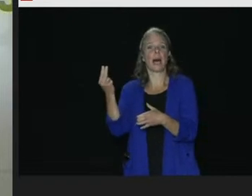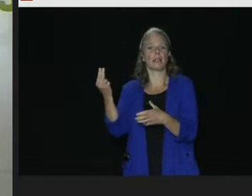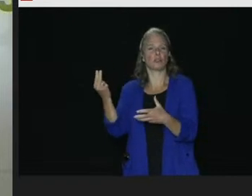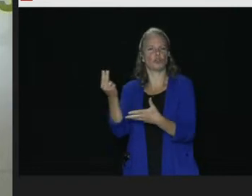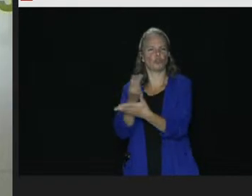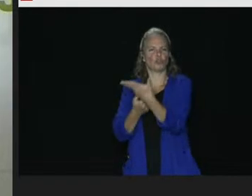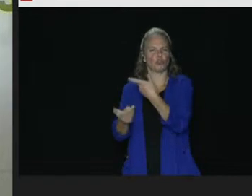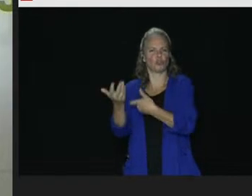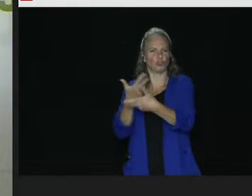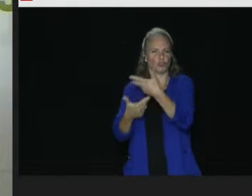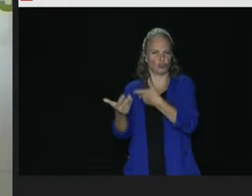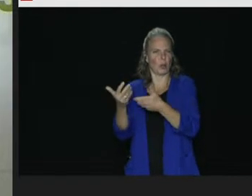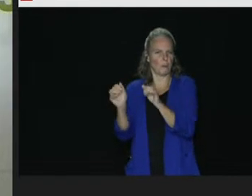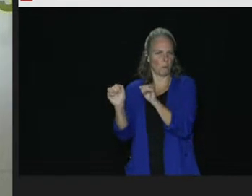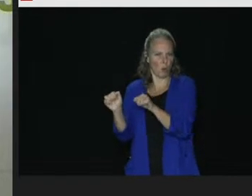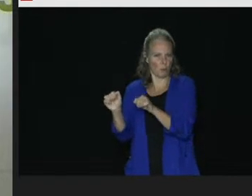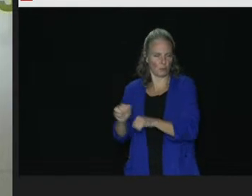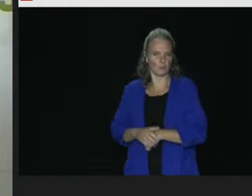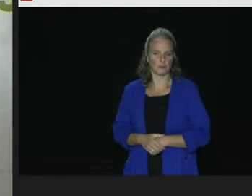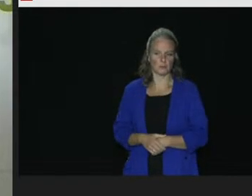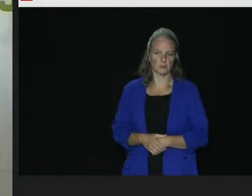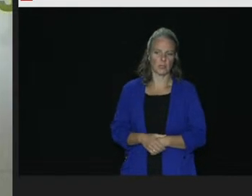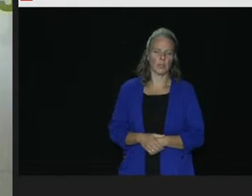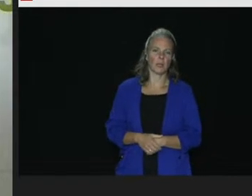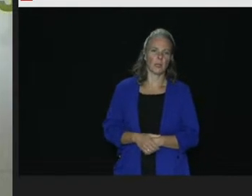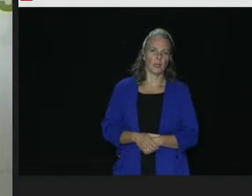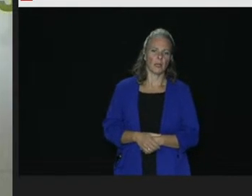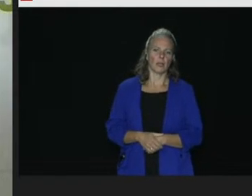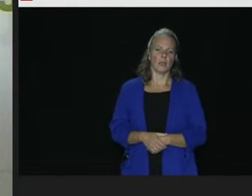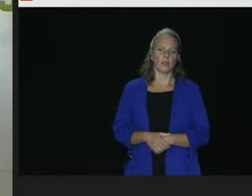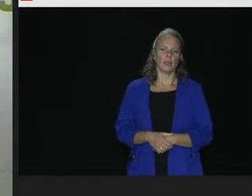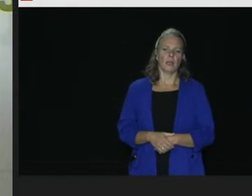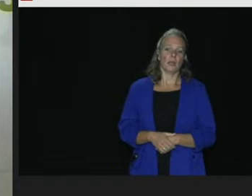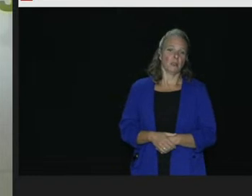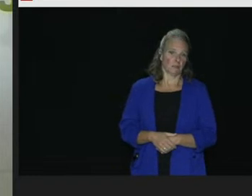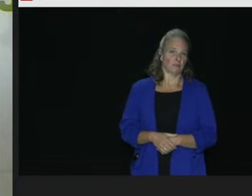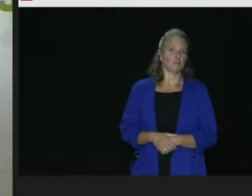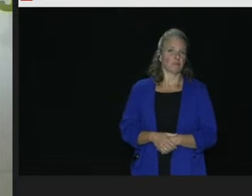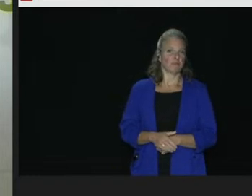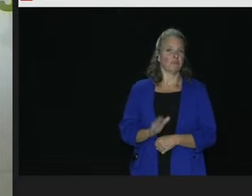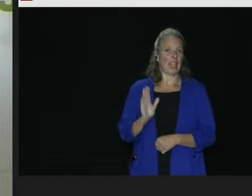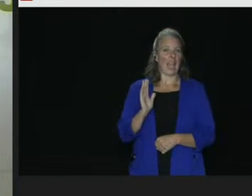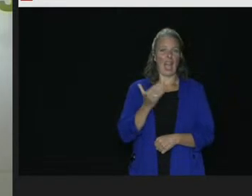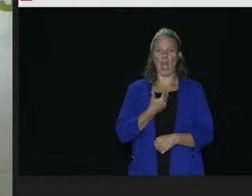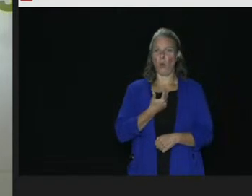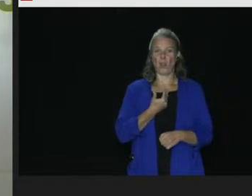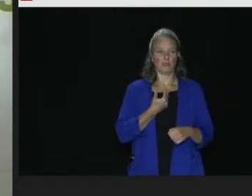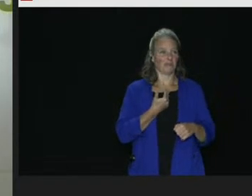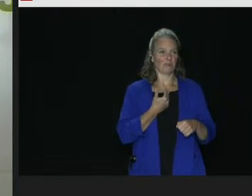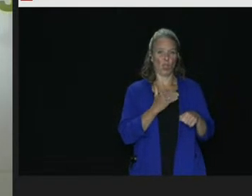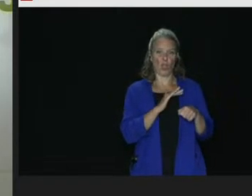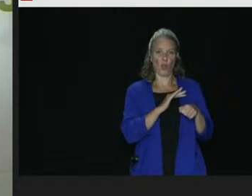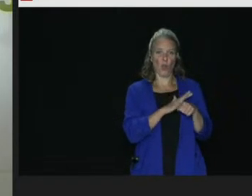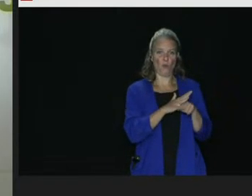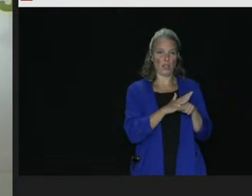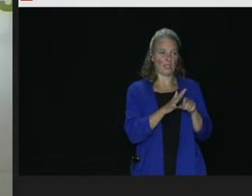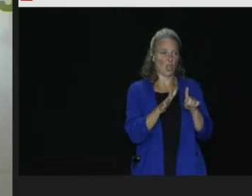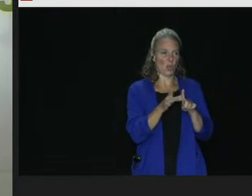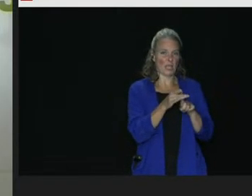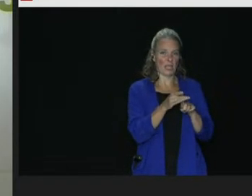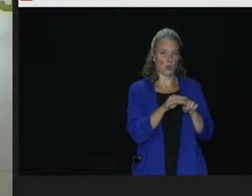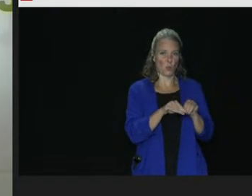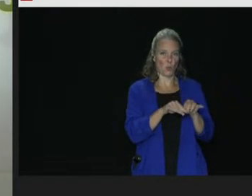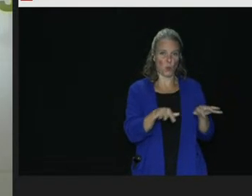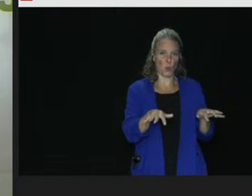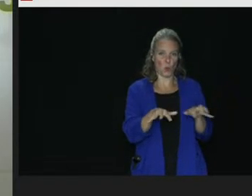this will keep the country, as you just seen, the curve is just bending. And if you're in some